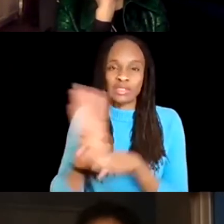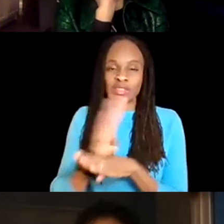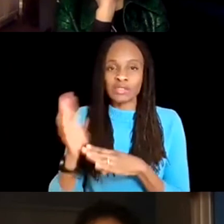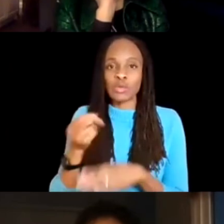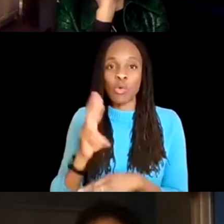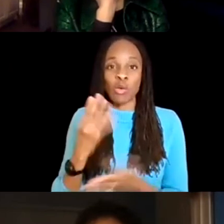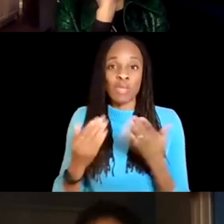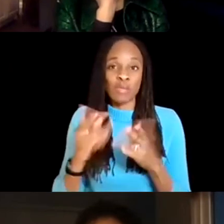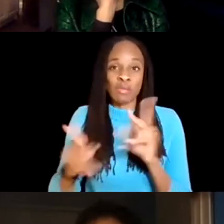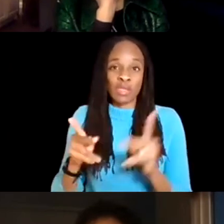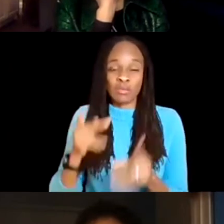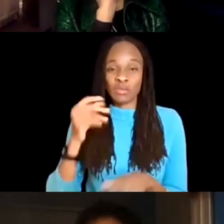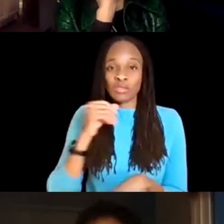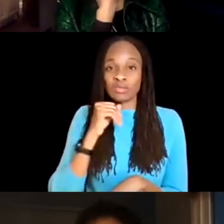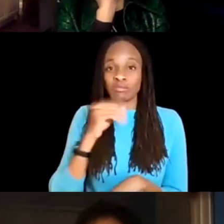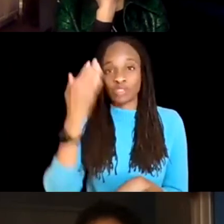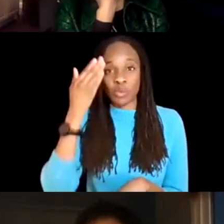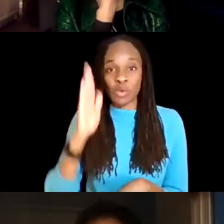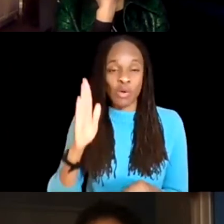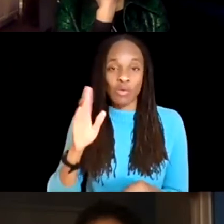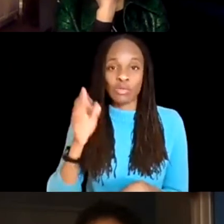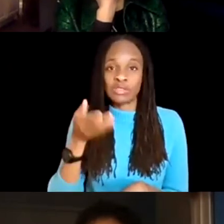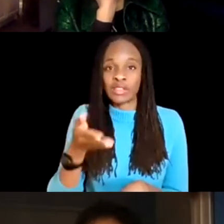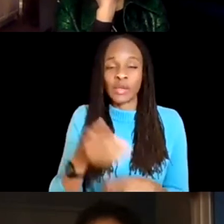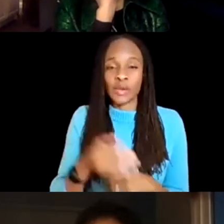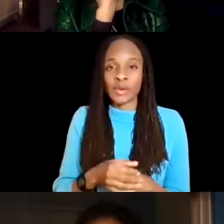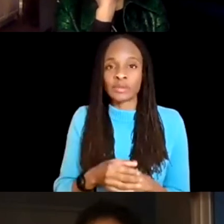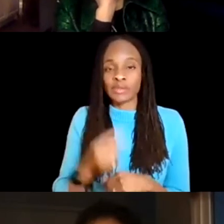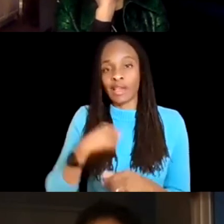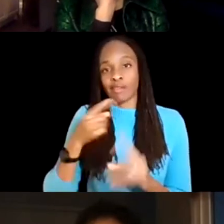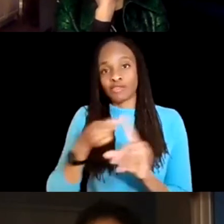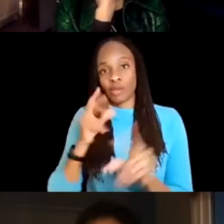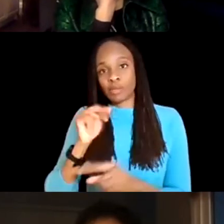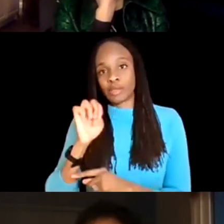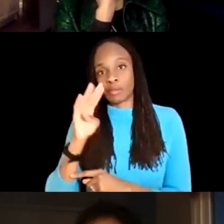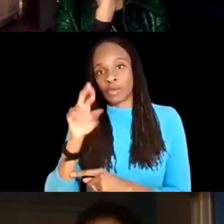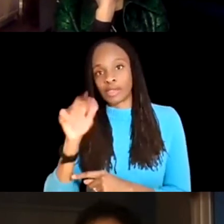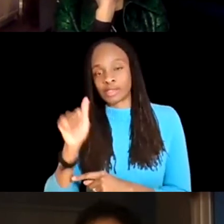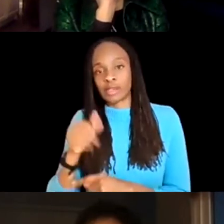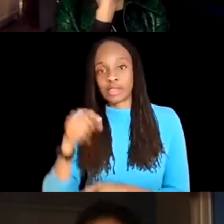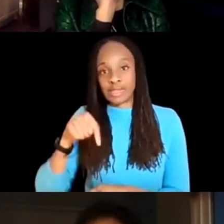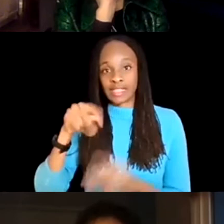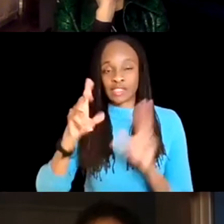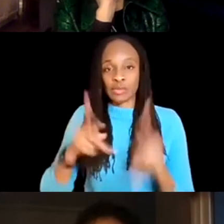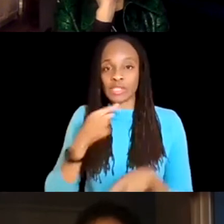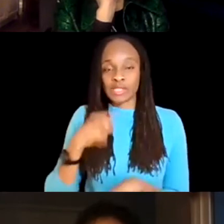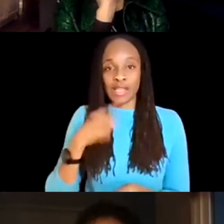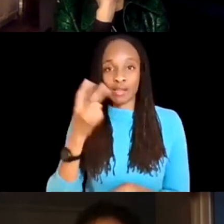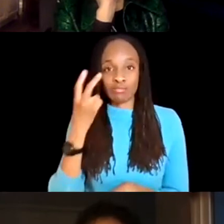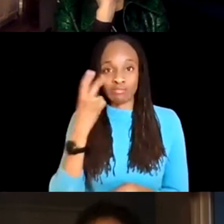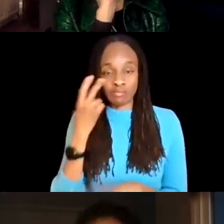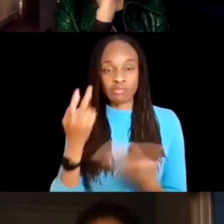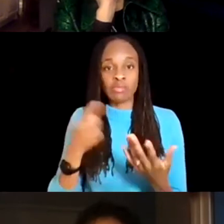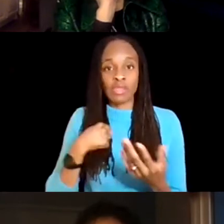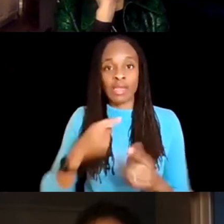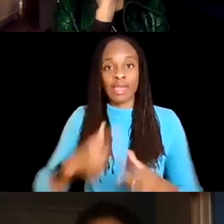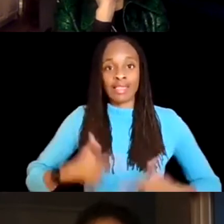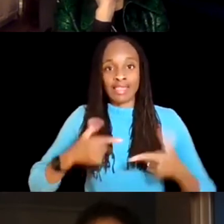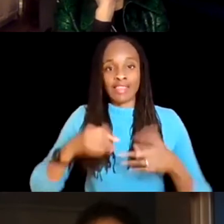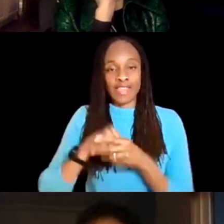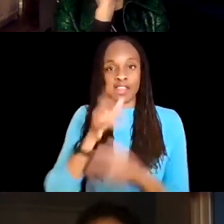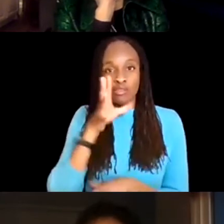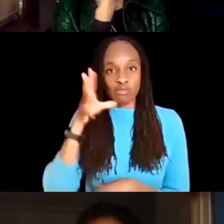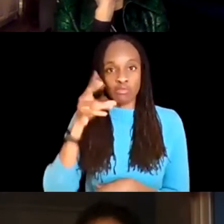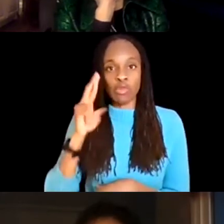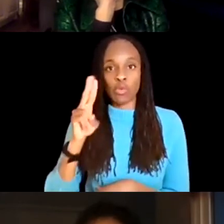realize they could exist. This person says, I'm visually impaired and I live in one of these more rural states and have found